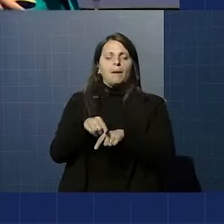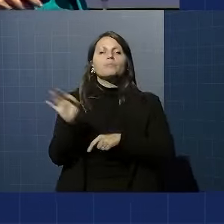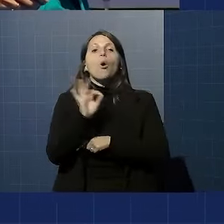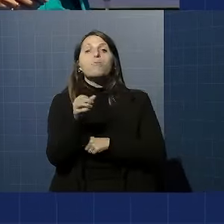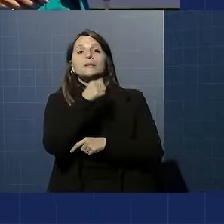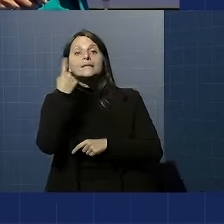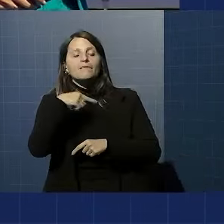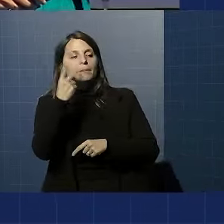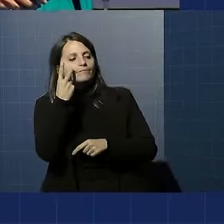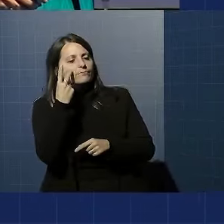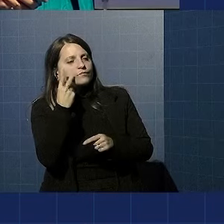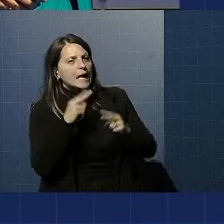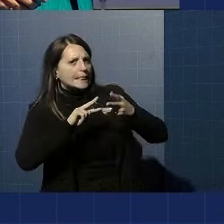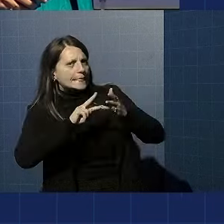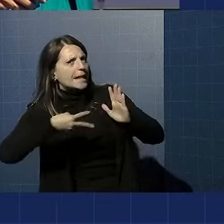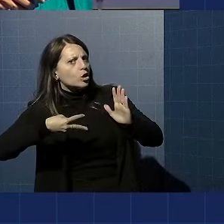there.